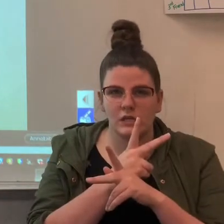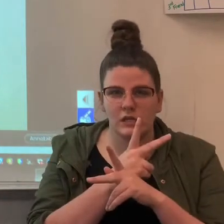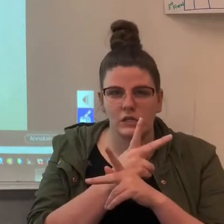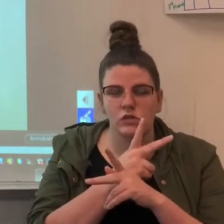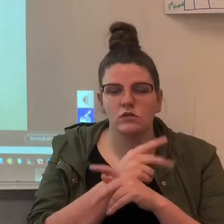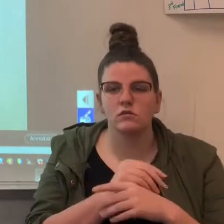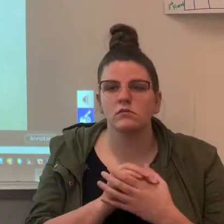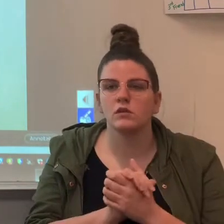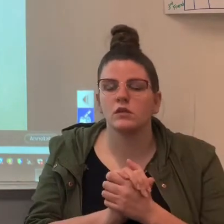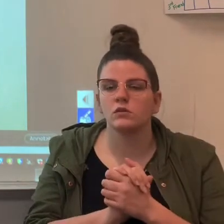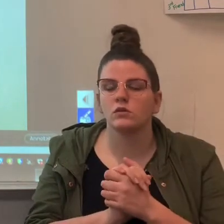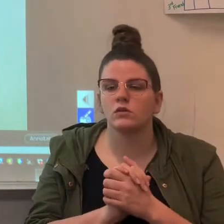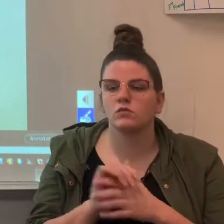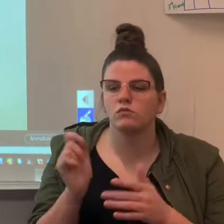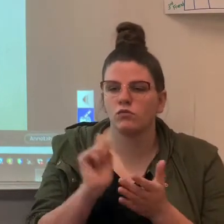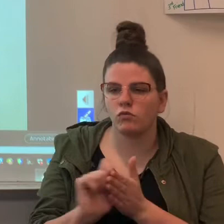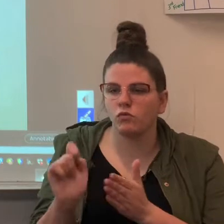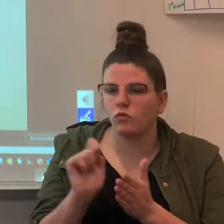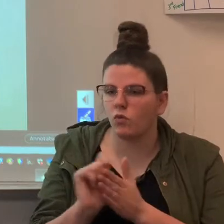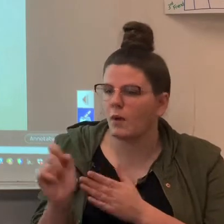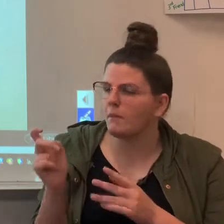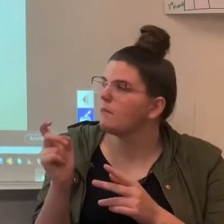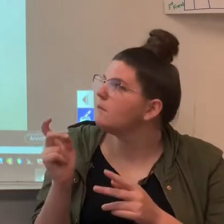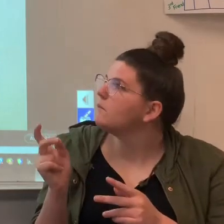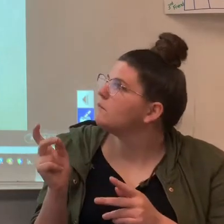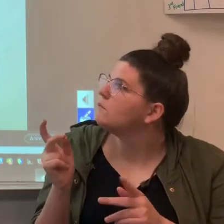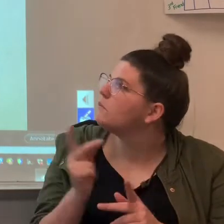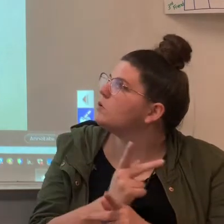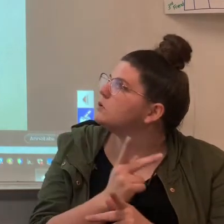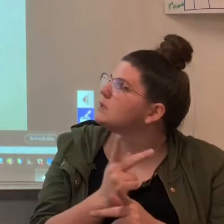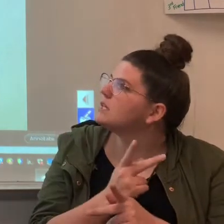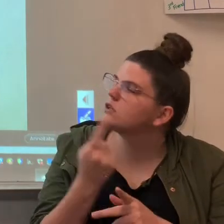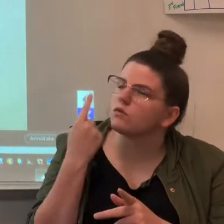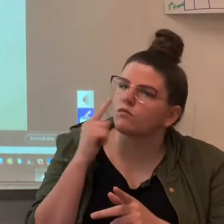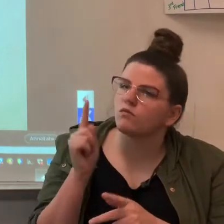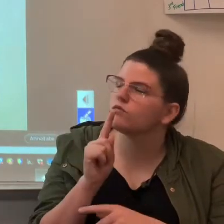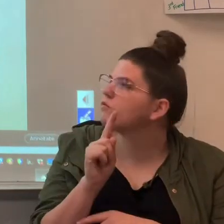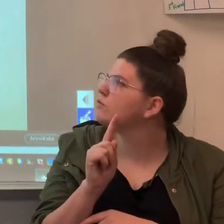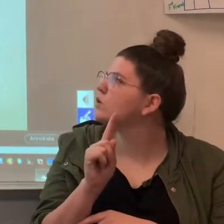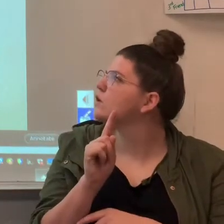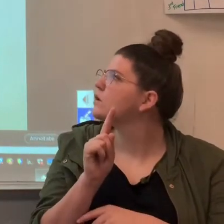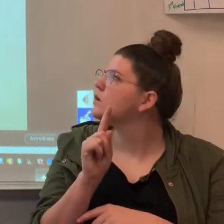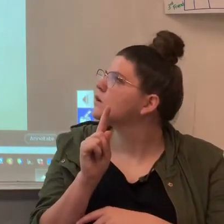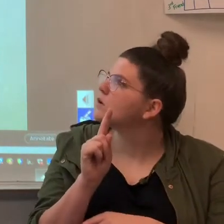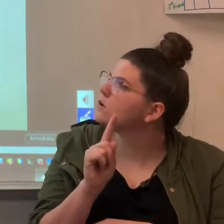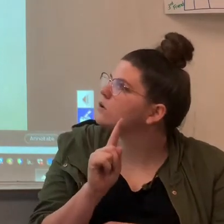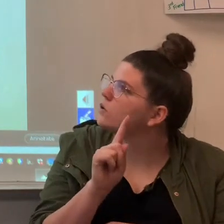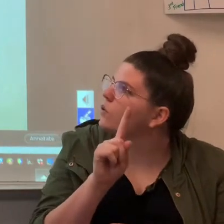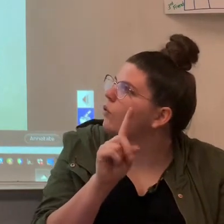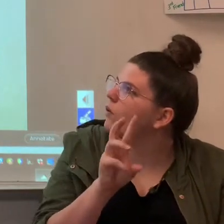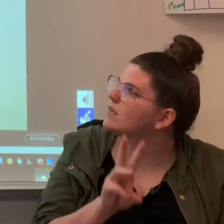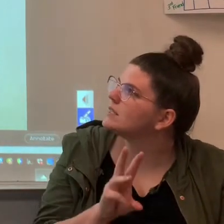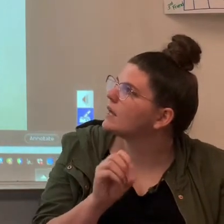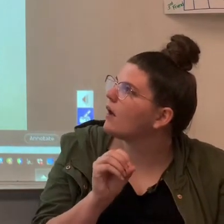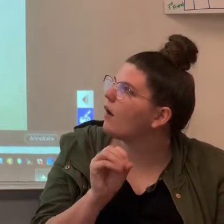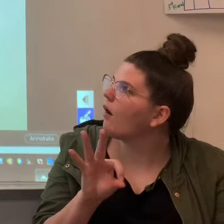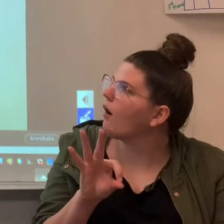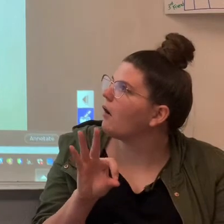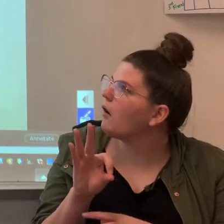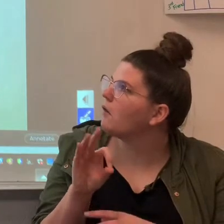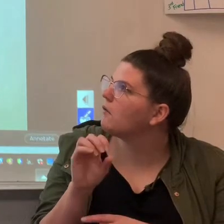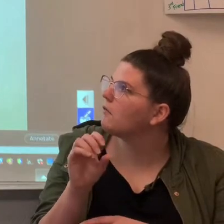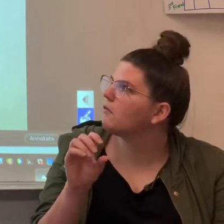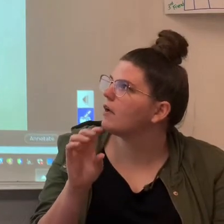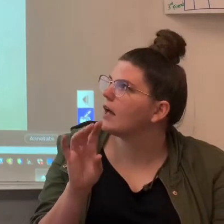expression for 1/6 of 18. We've talked about the word of meaning to multiply. So we are simply writing the expression to